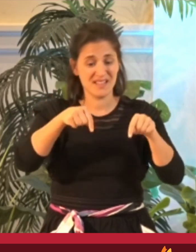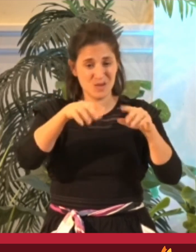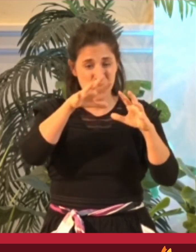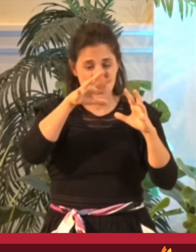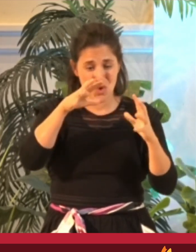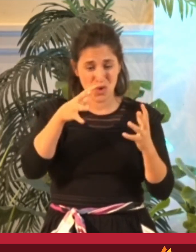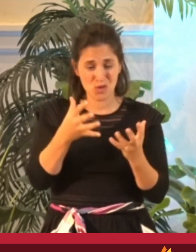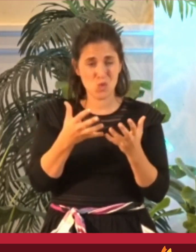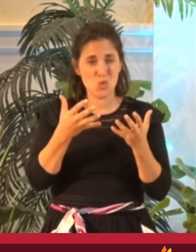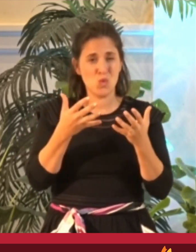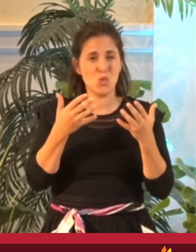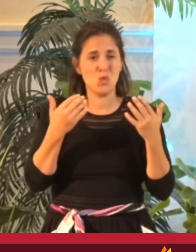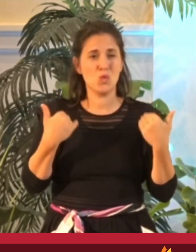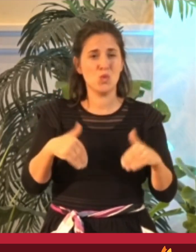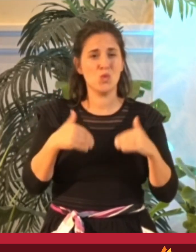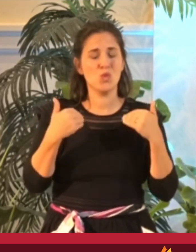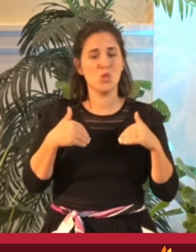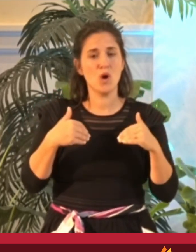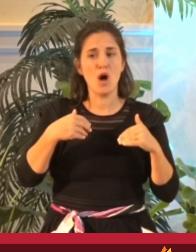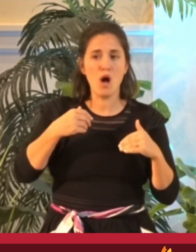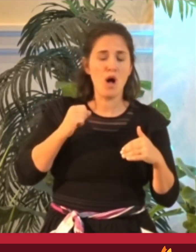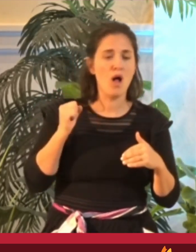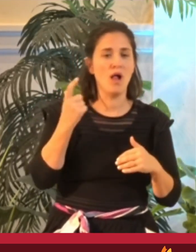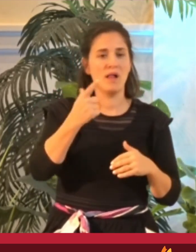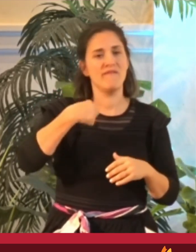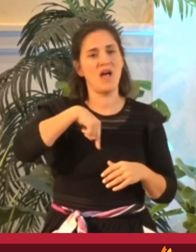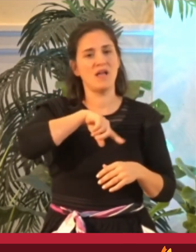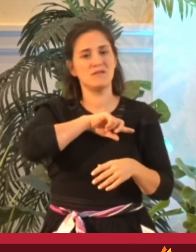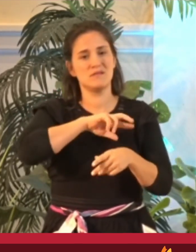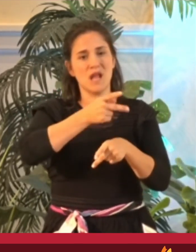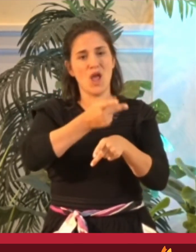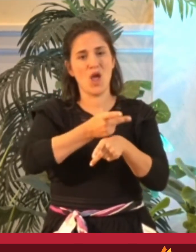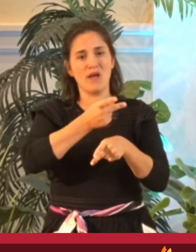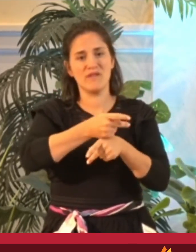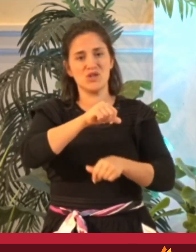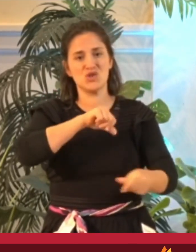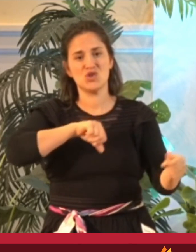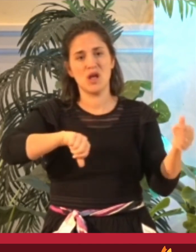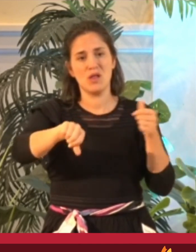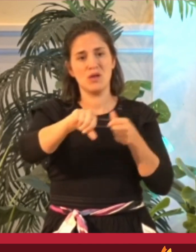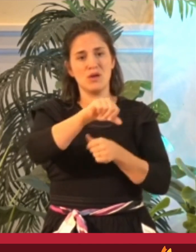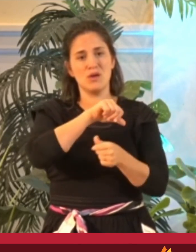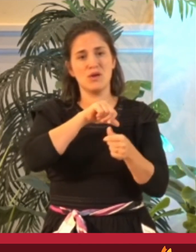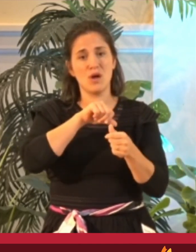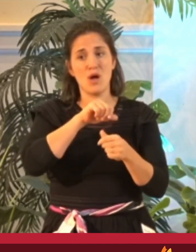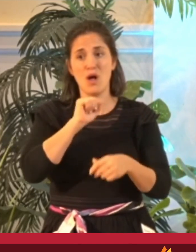keepers. We all walk each other home.